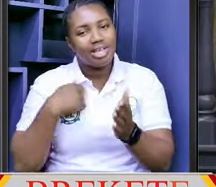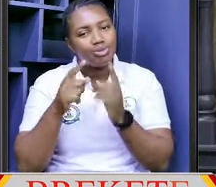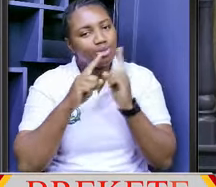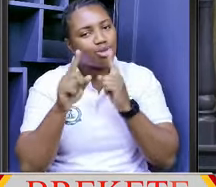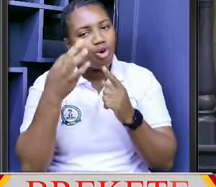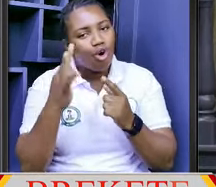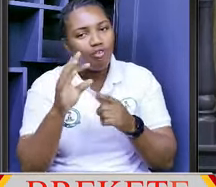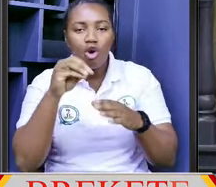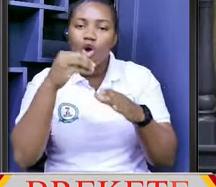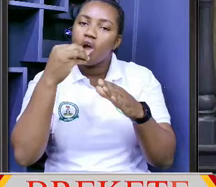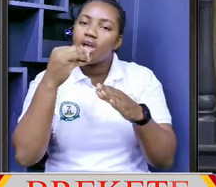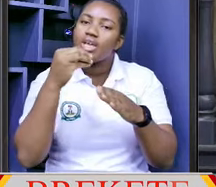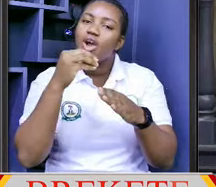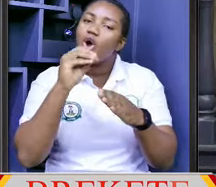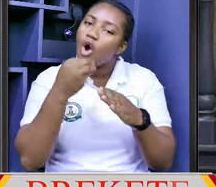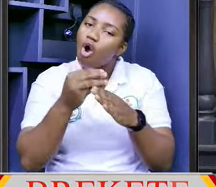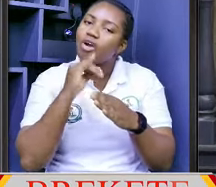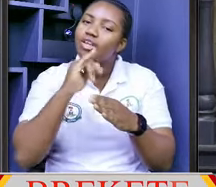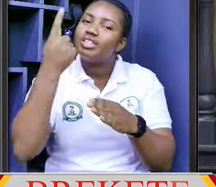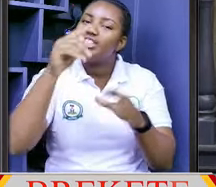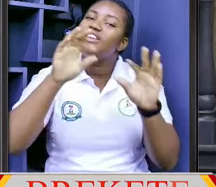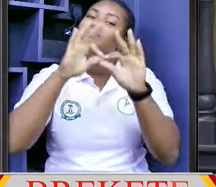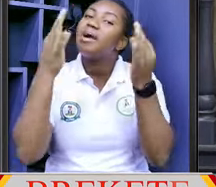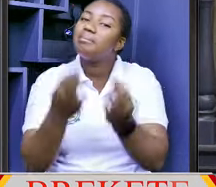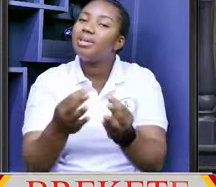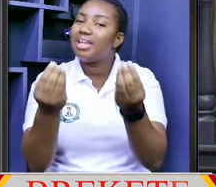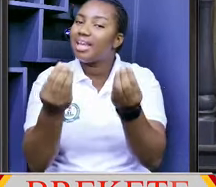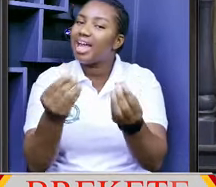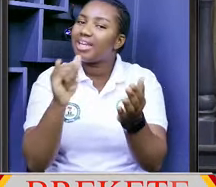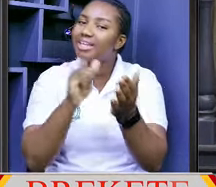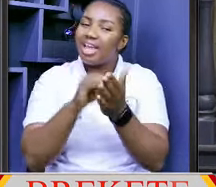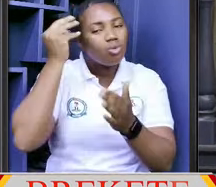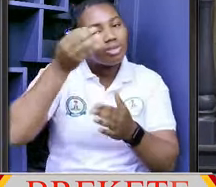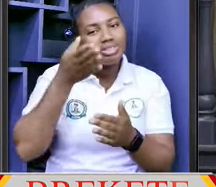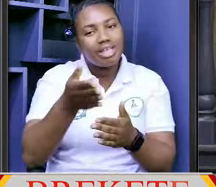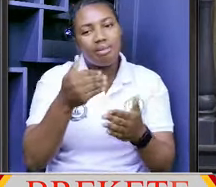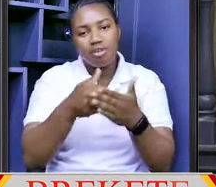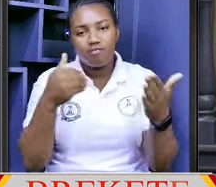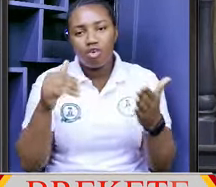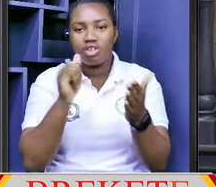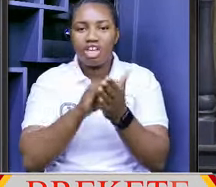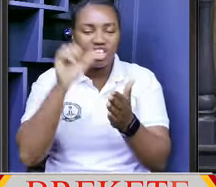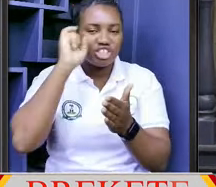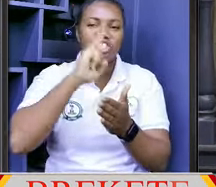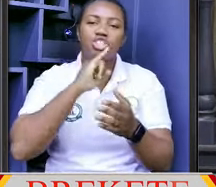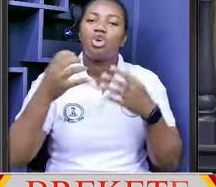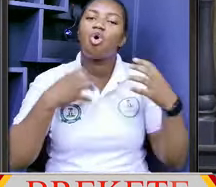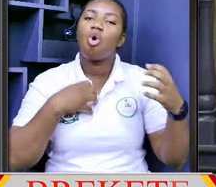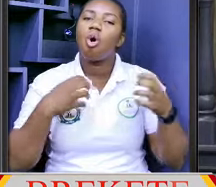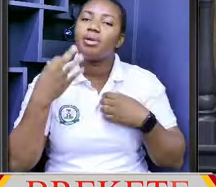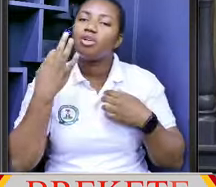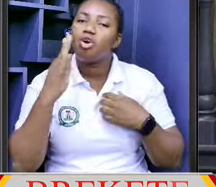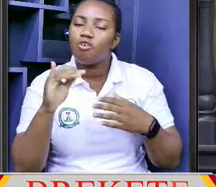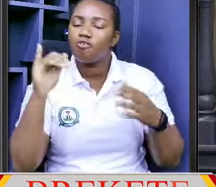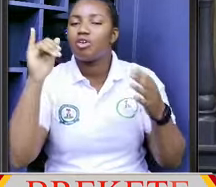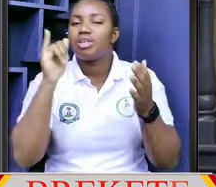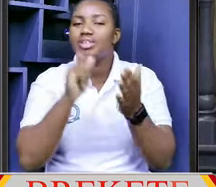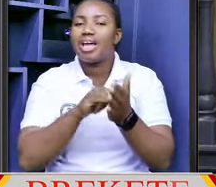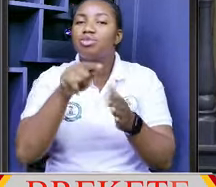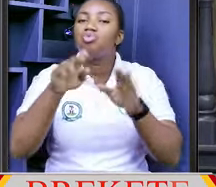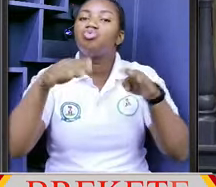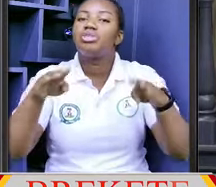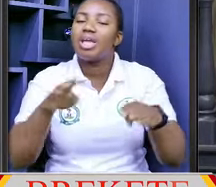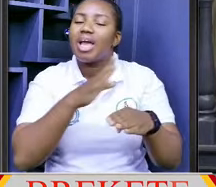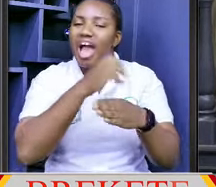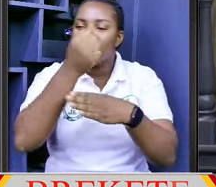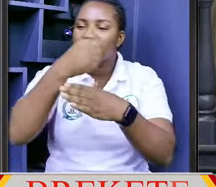I been at the family land where they now she they complain say una sell, una